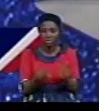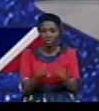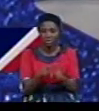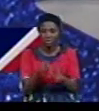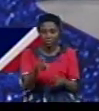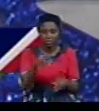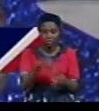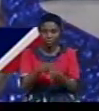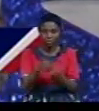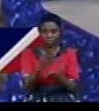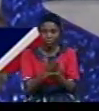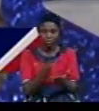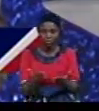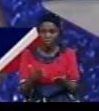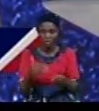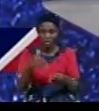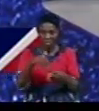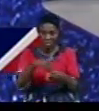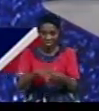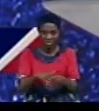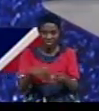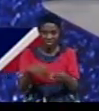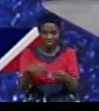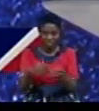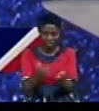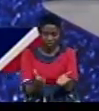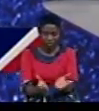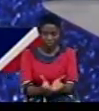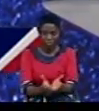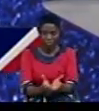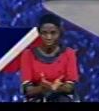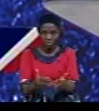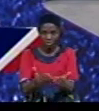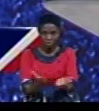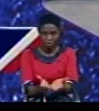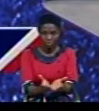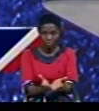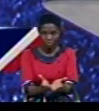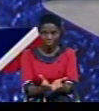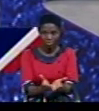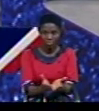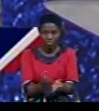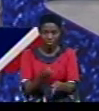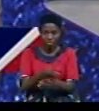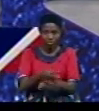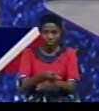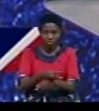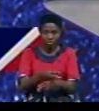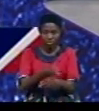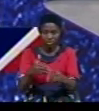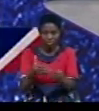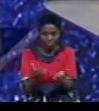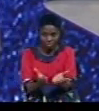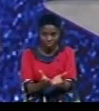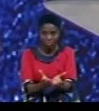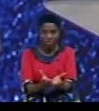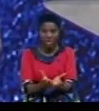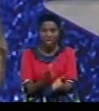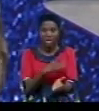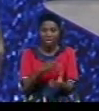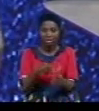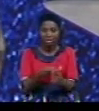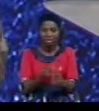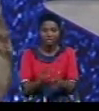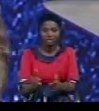inside that a wooden something and then you use the top one